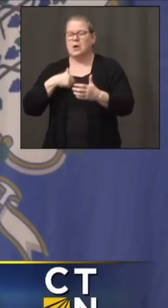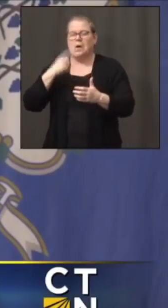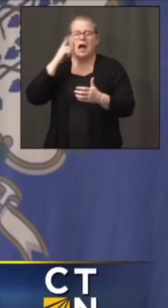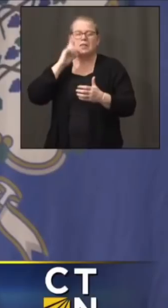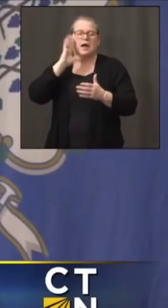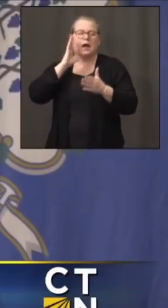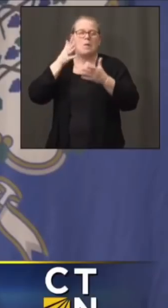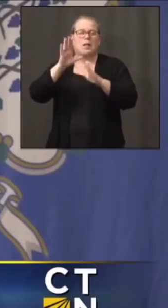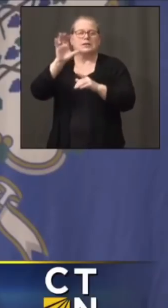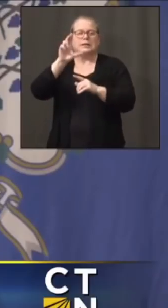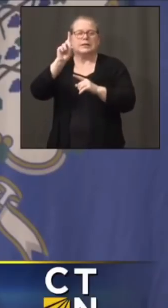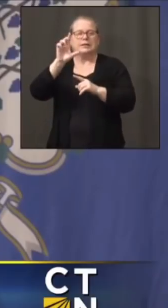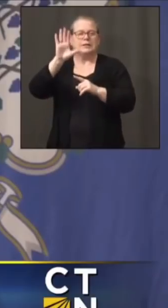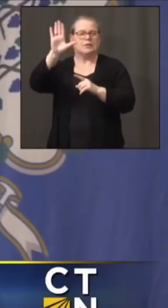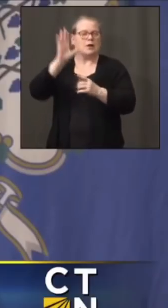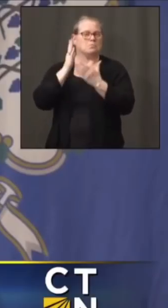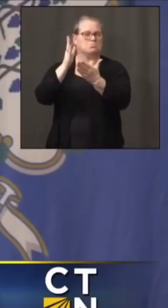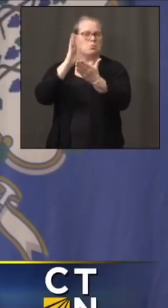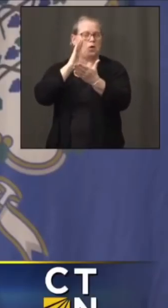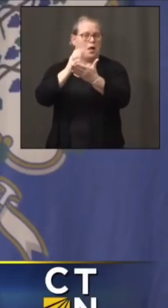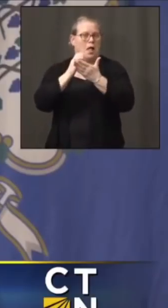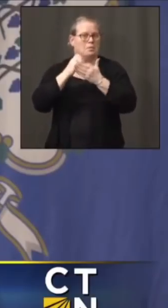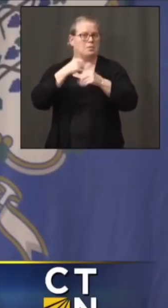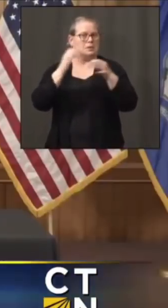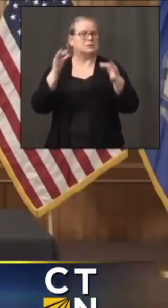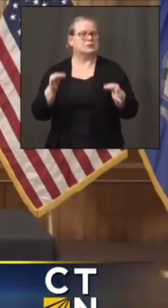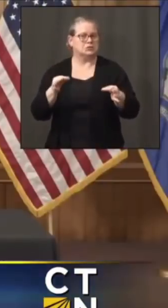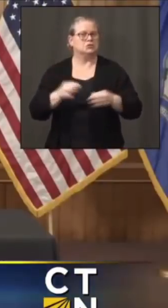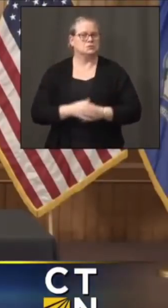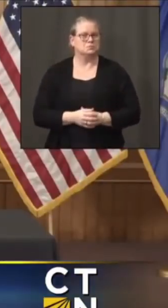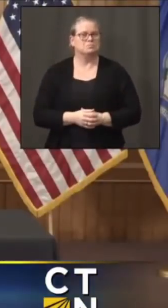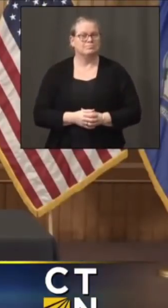that decision. Thank you. Good luck.